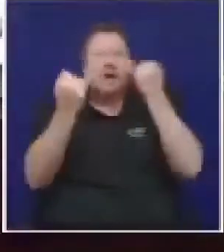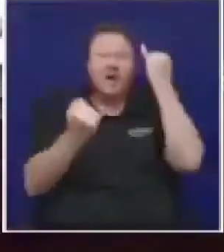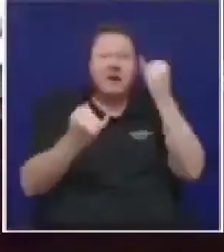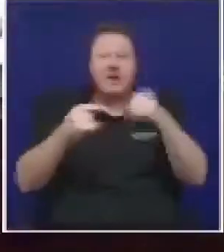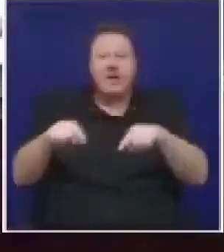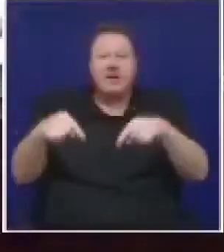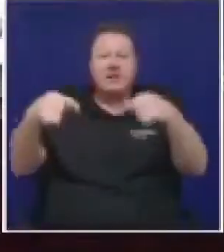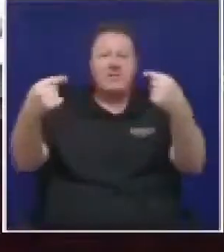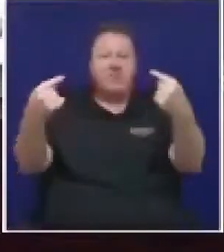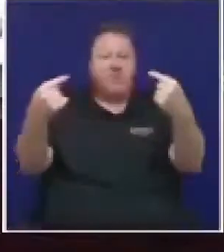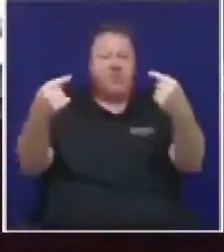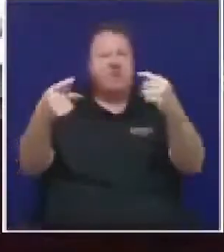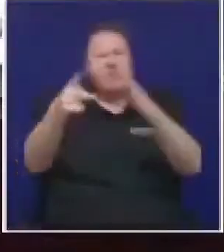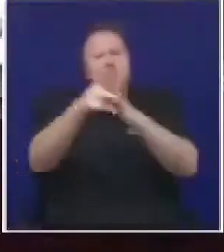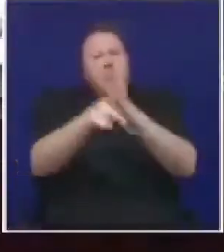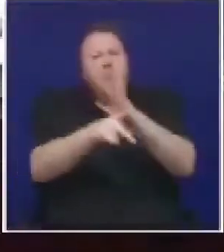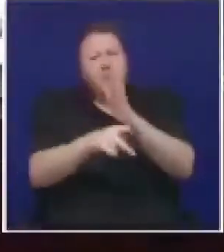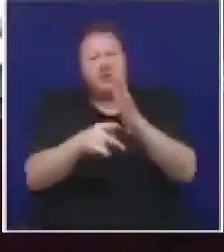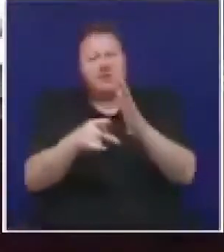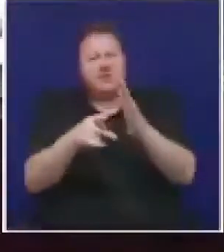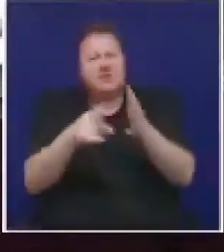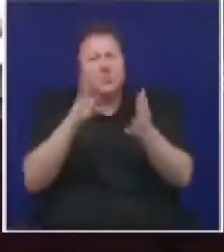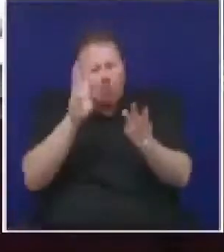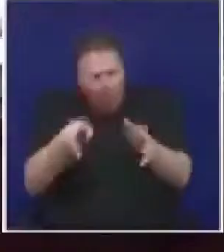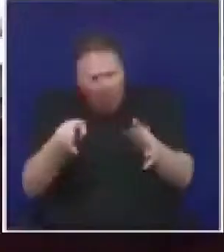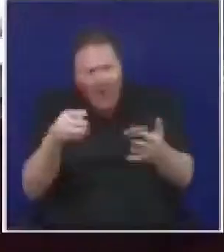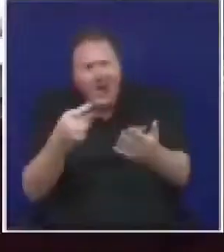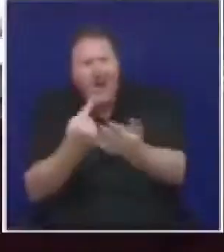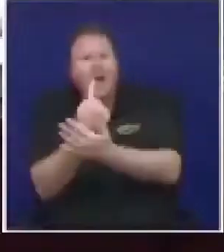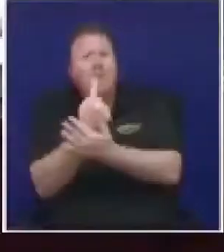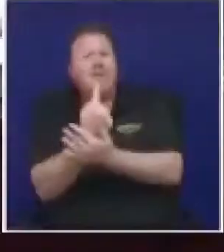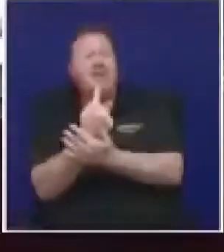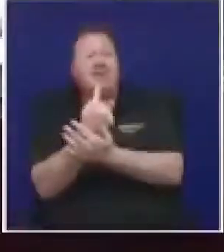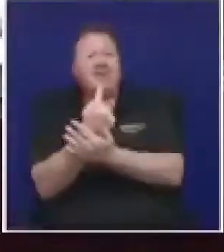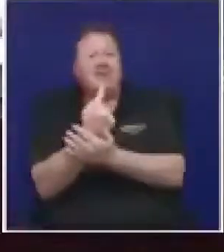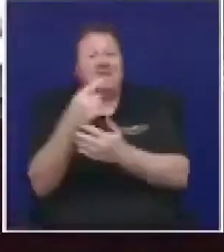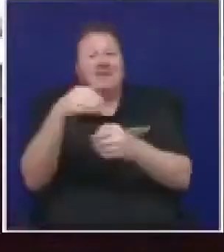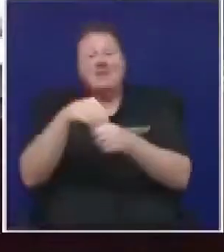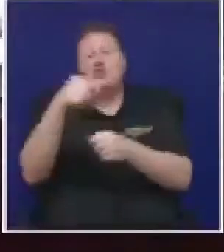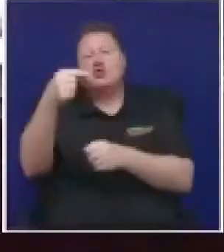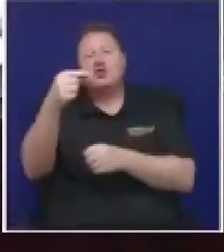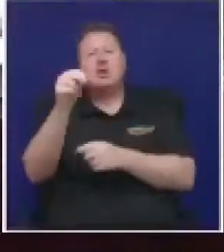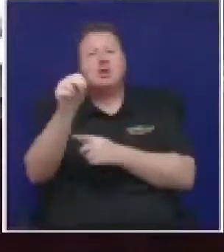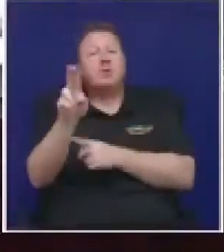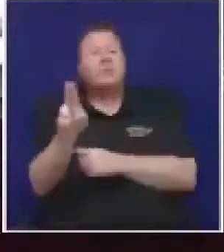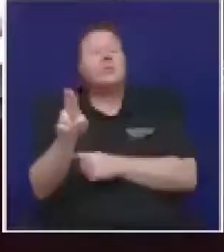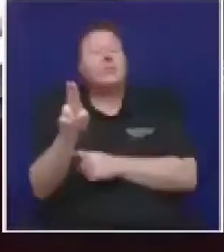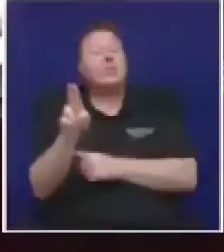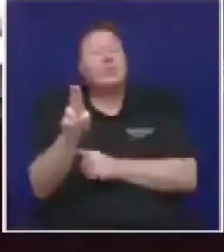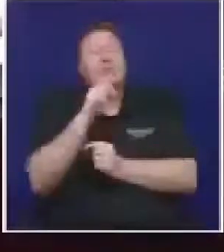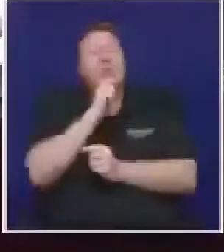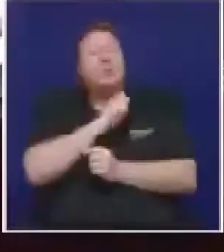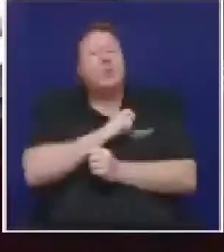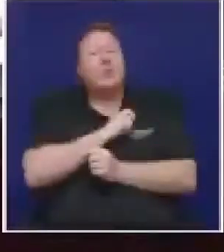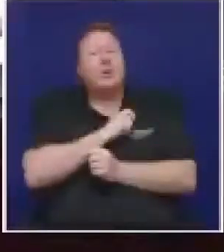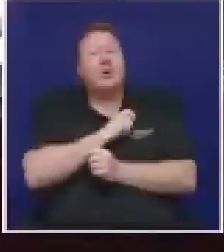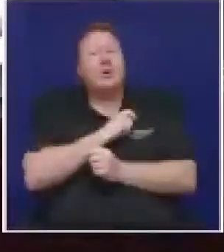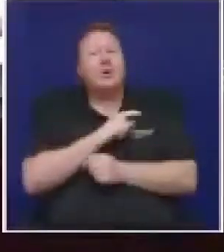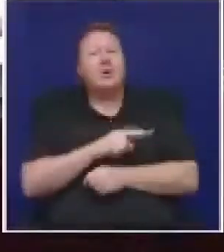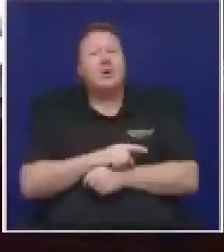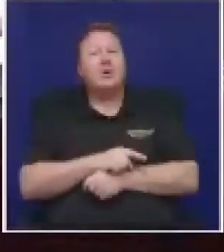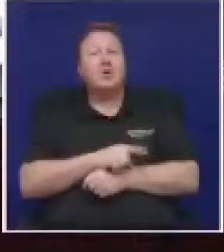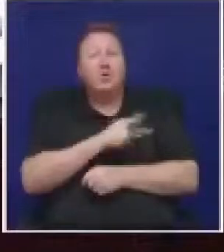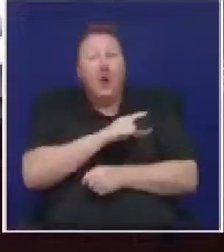and policies are inevitable in the government of national unity that is made out